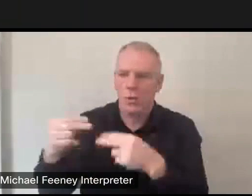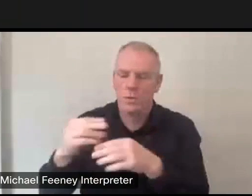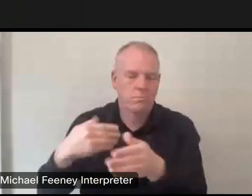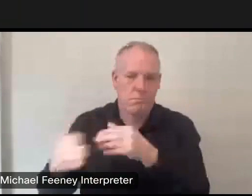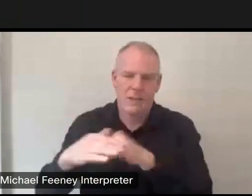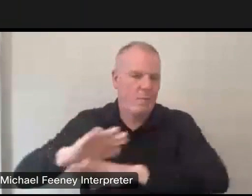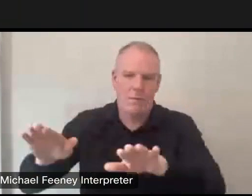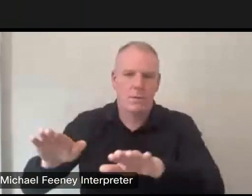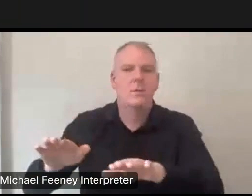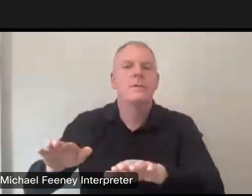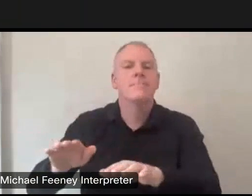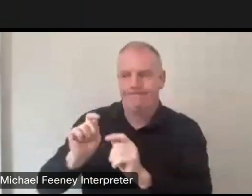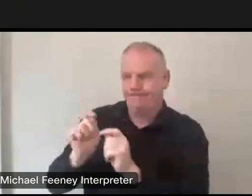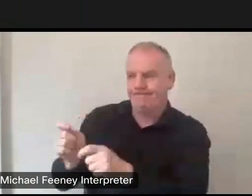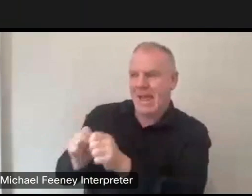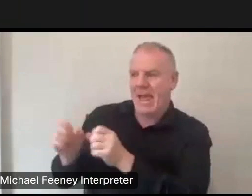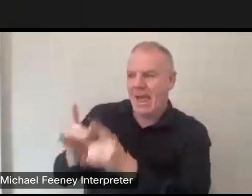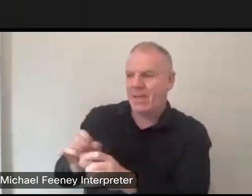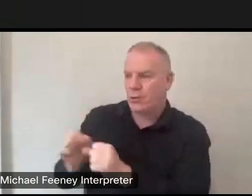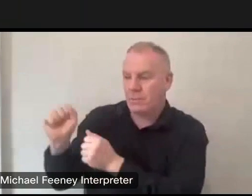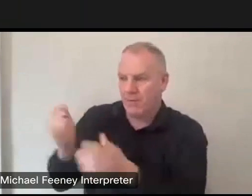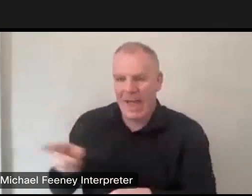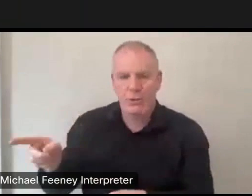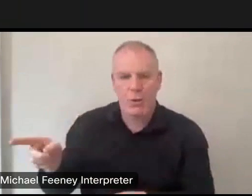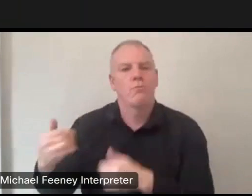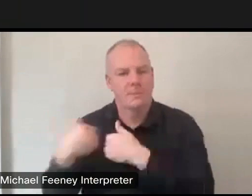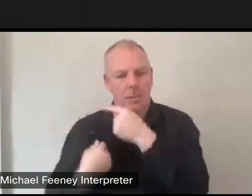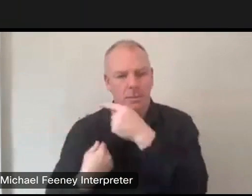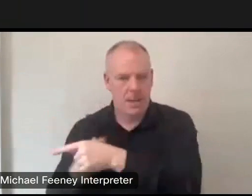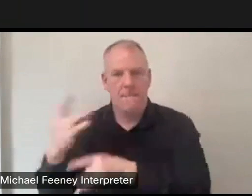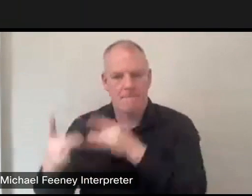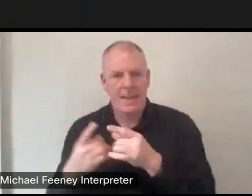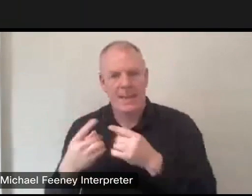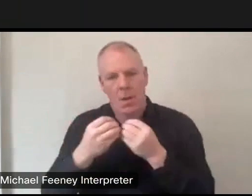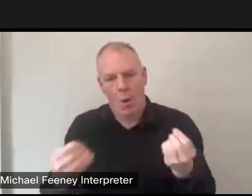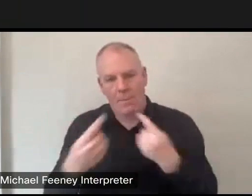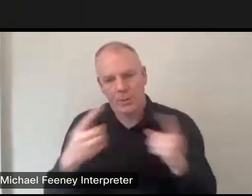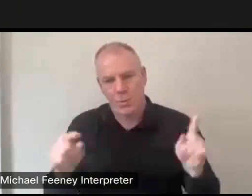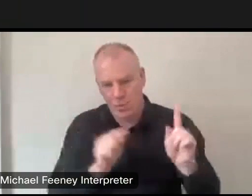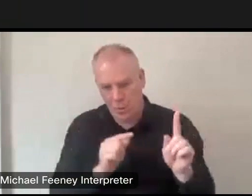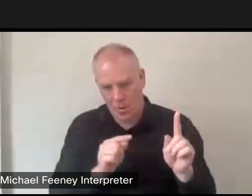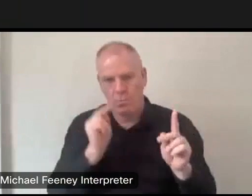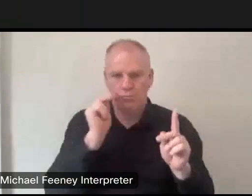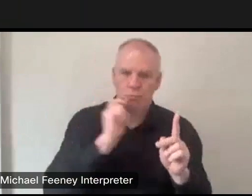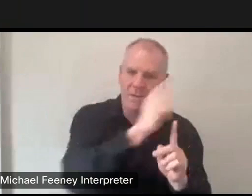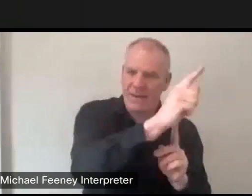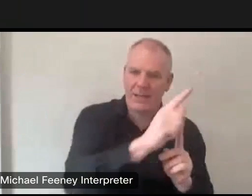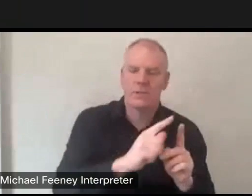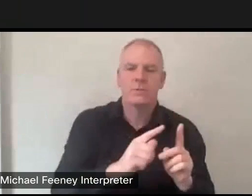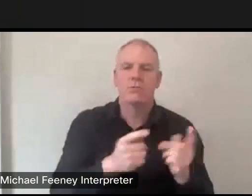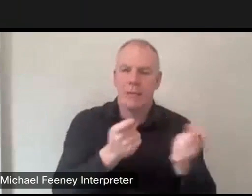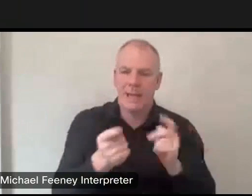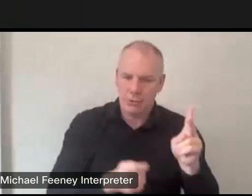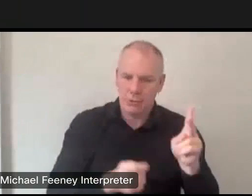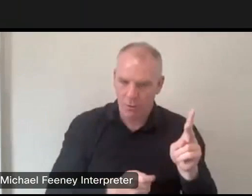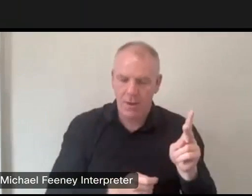The penalties is the health service provider who has responsibility around making the open disclosure, the notification to the regulator, and it